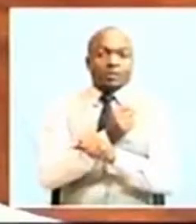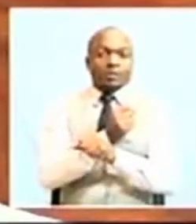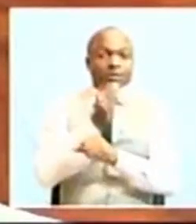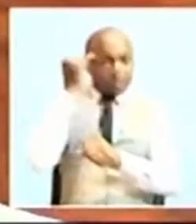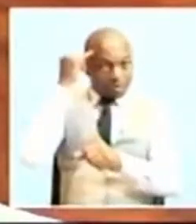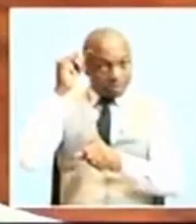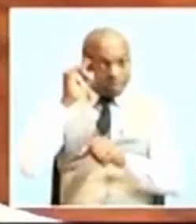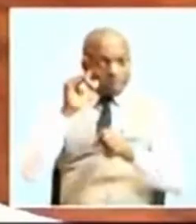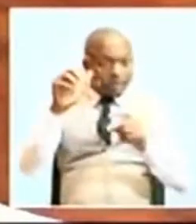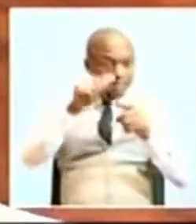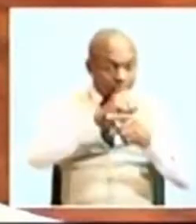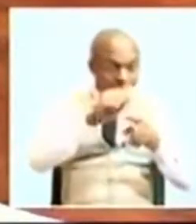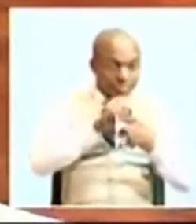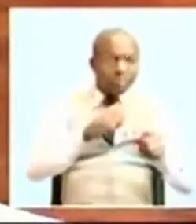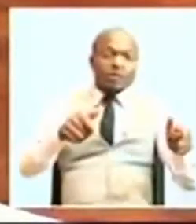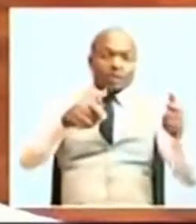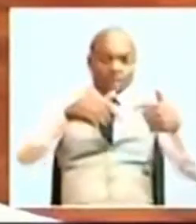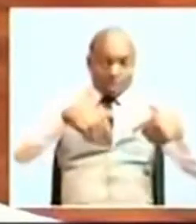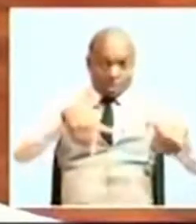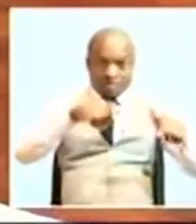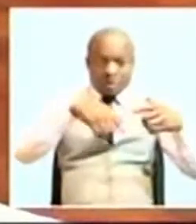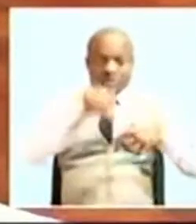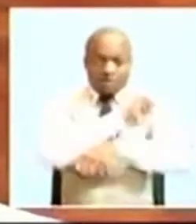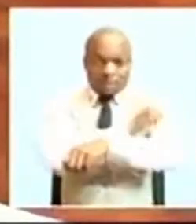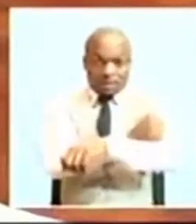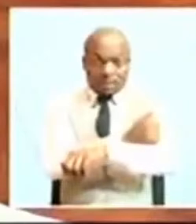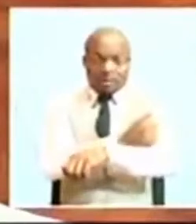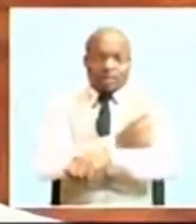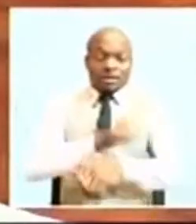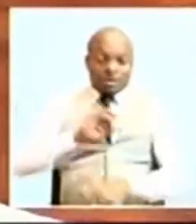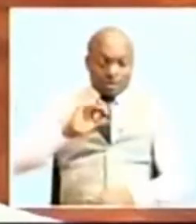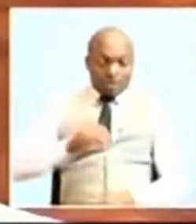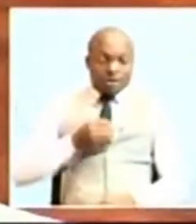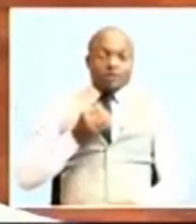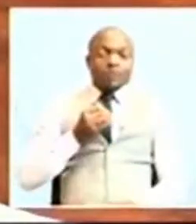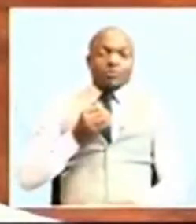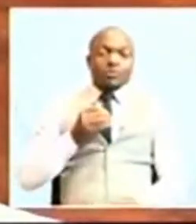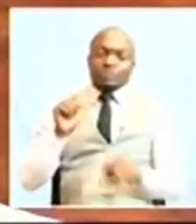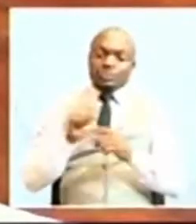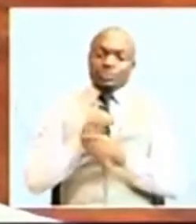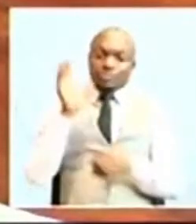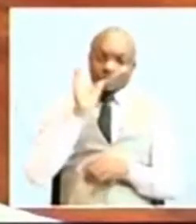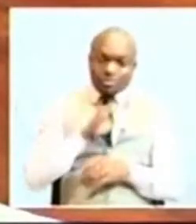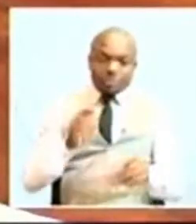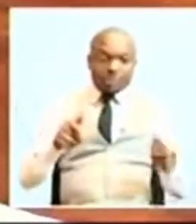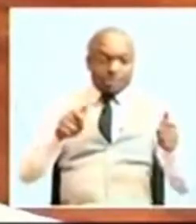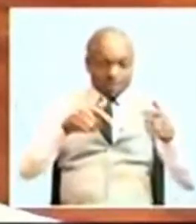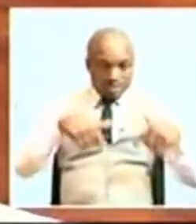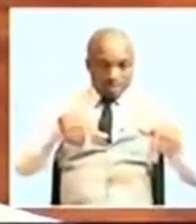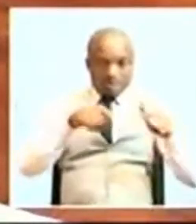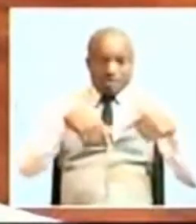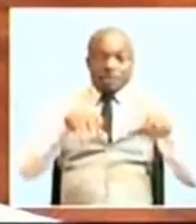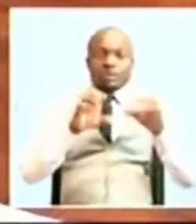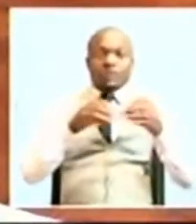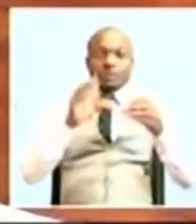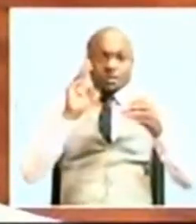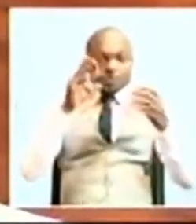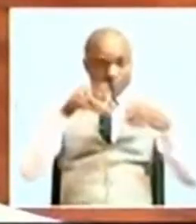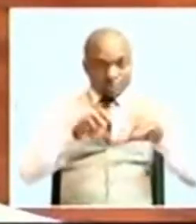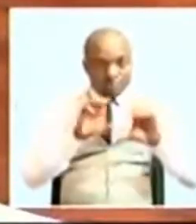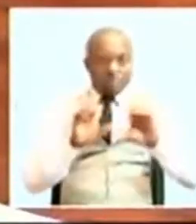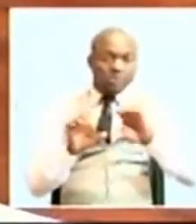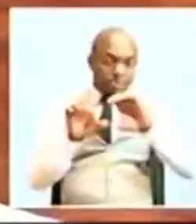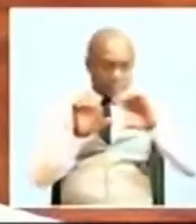trainings in local authorities, we also did our own trainings as a local authority, Chair. And we intend to continue doing just